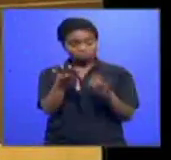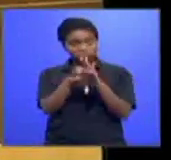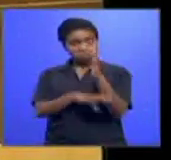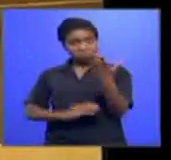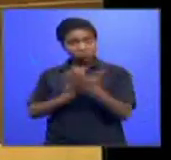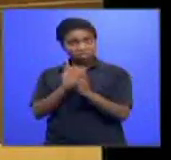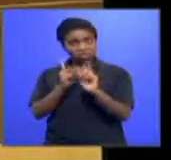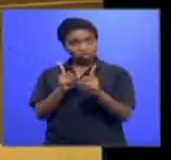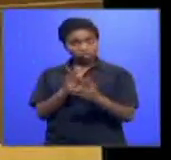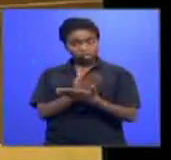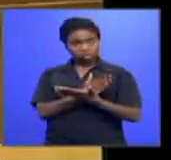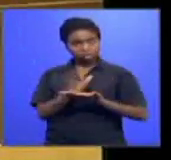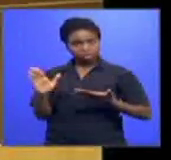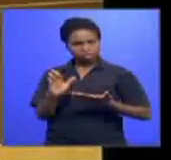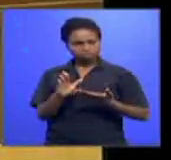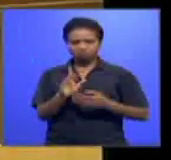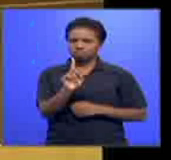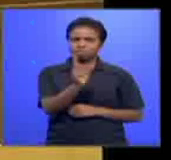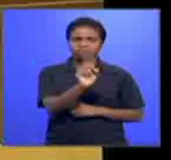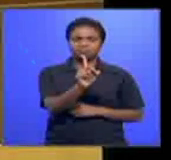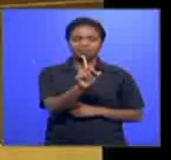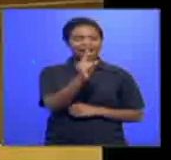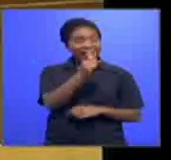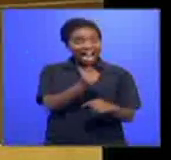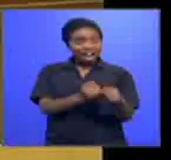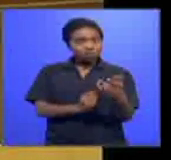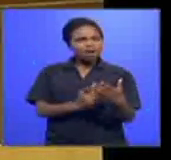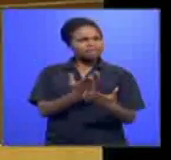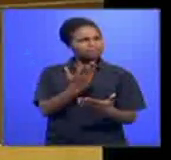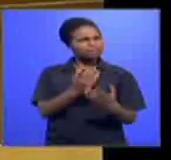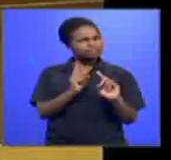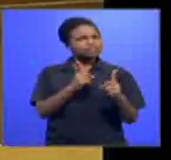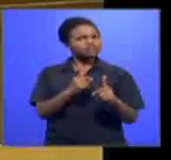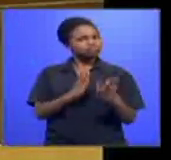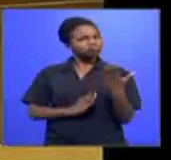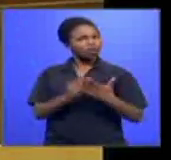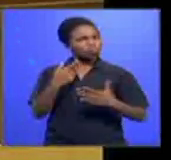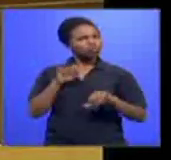of teachers as workers, such as the right to strike.